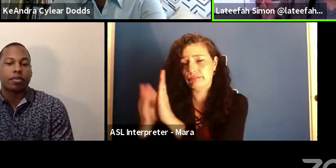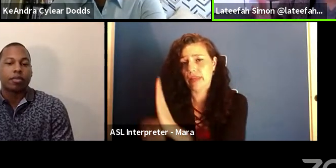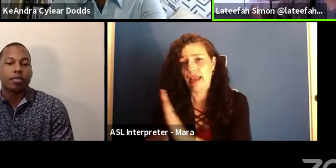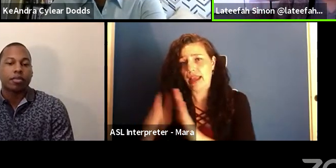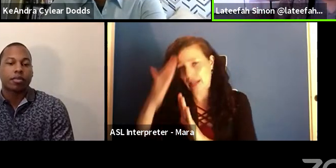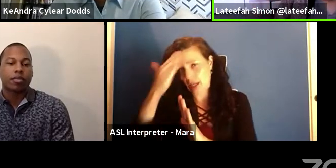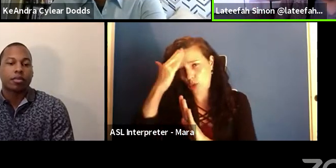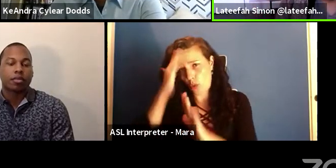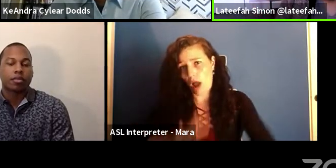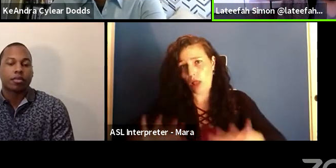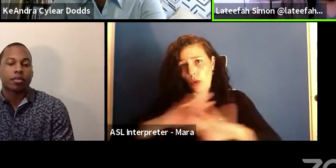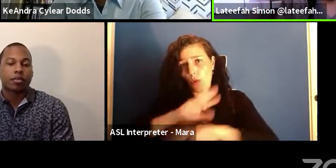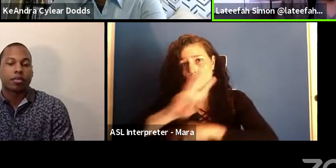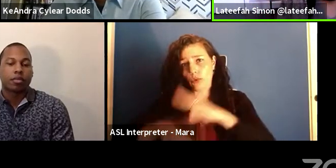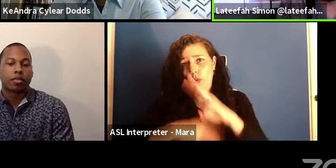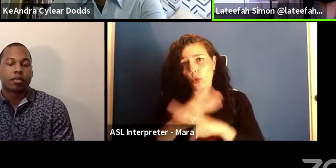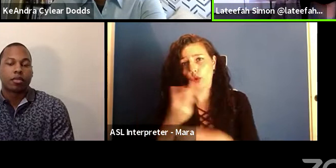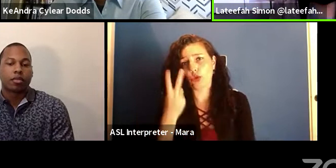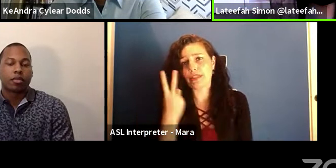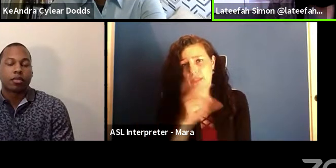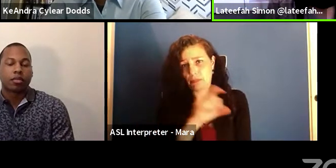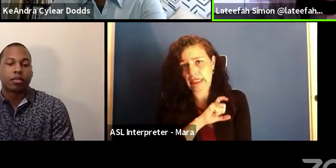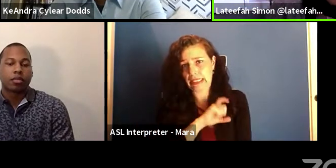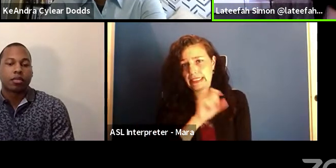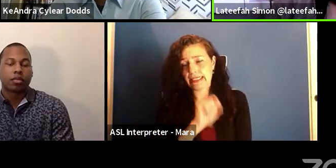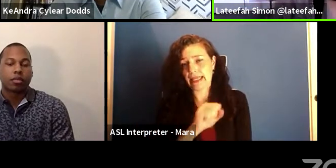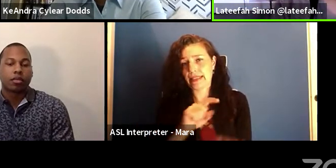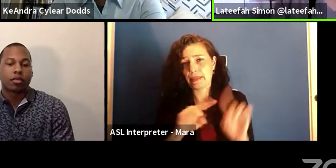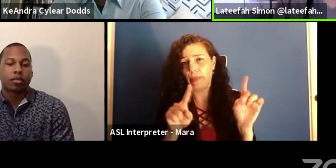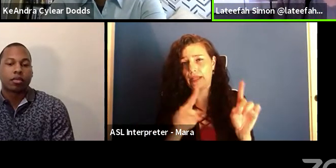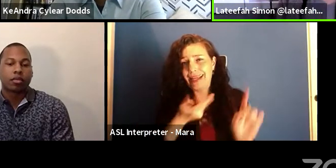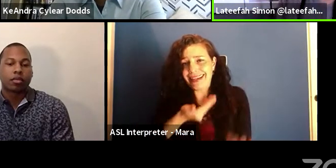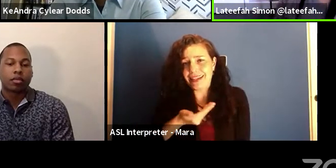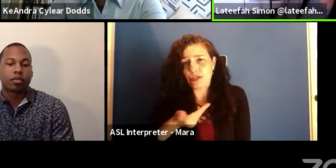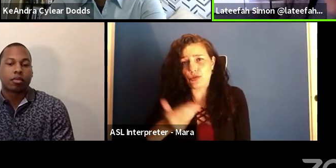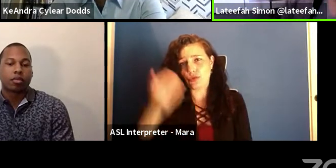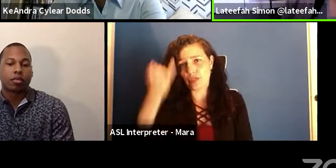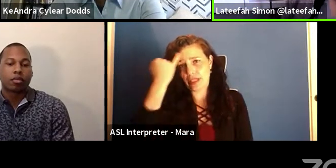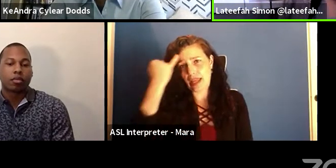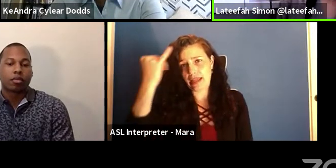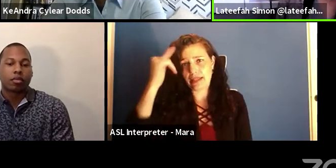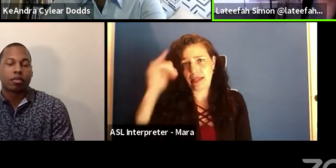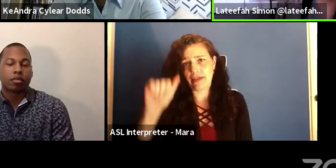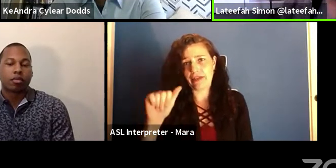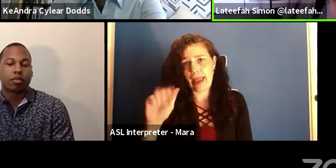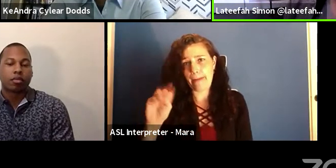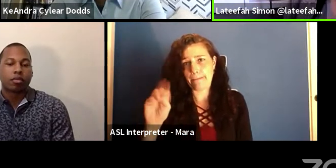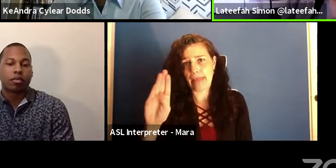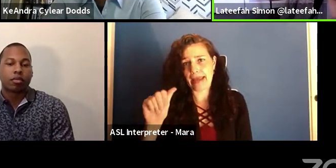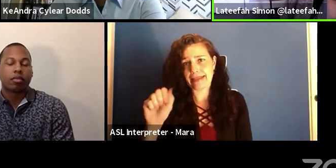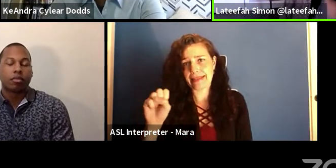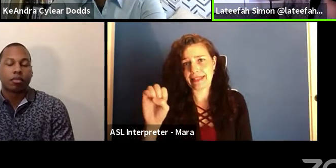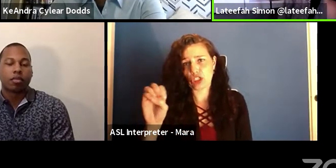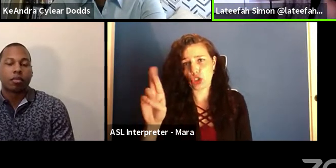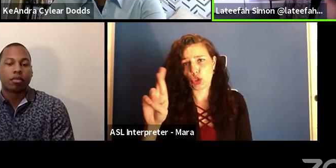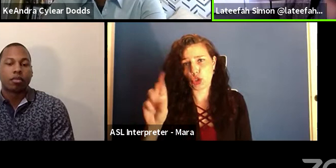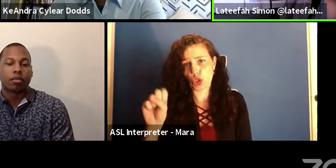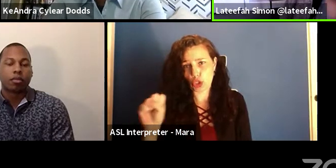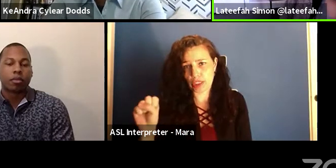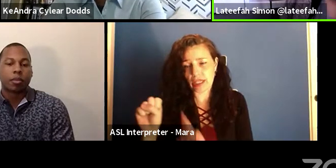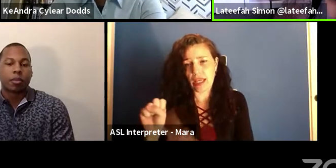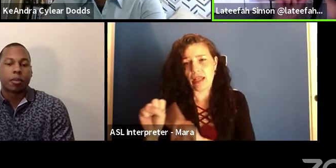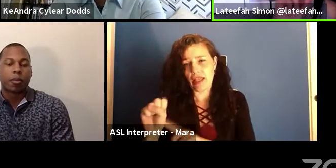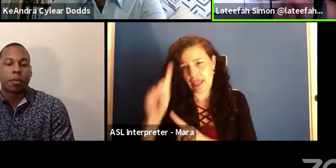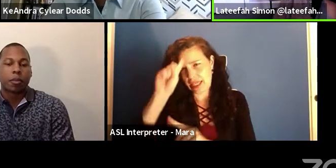In introducing the idea of ambassadors, was extremely clear that BART needed a holistic force of staff who are thinking about safety